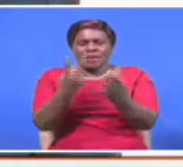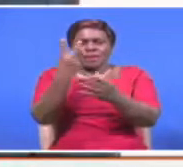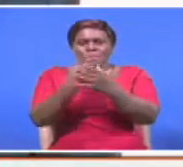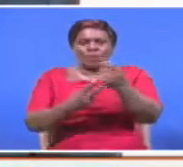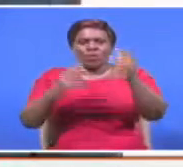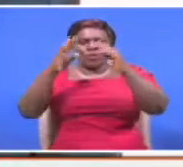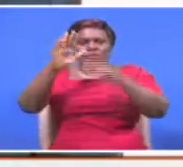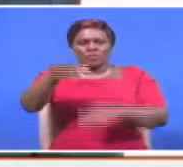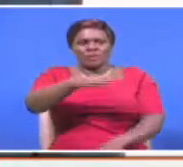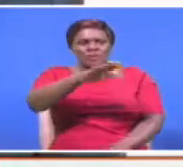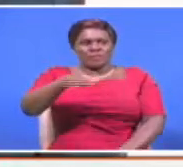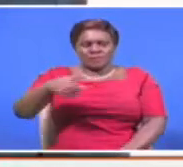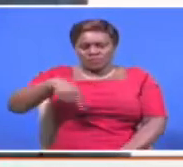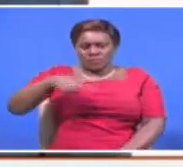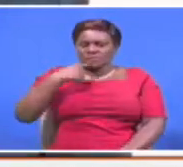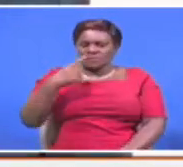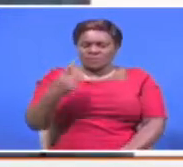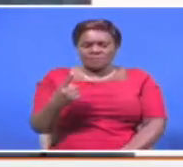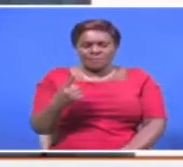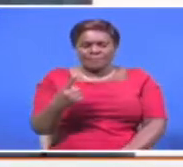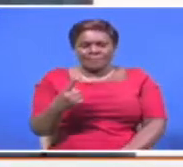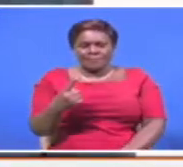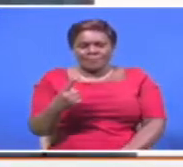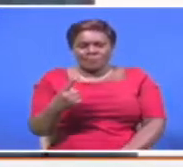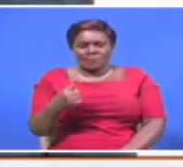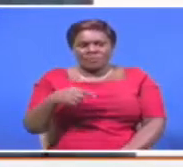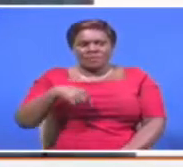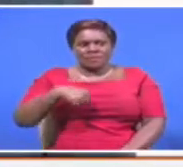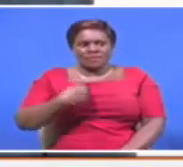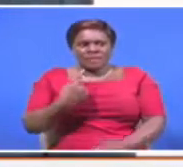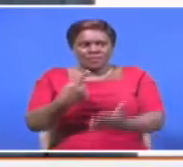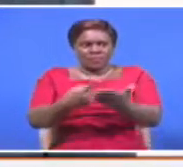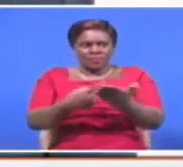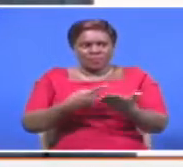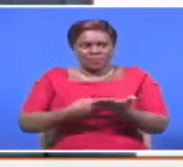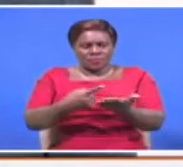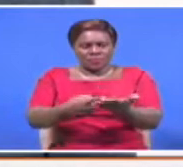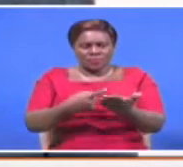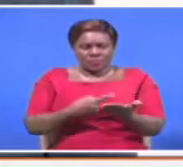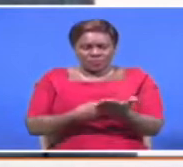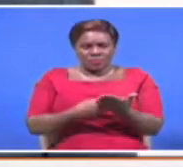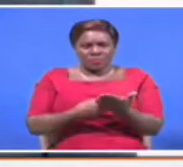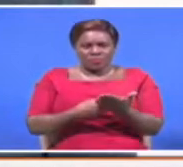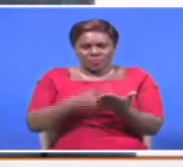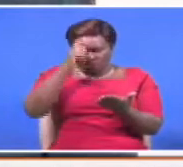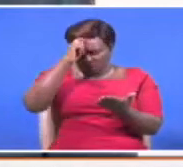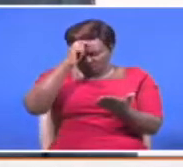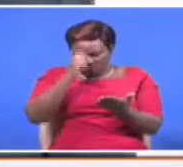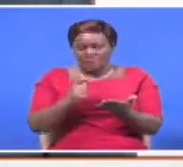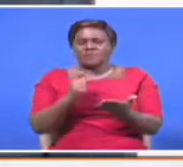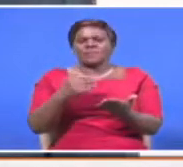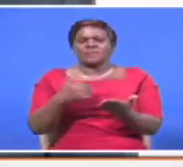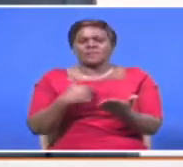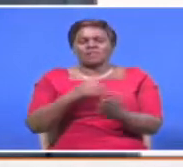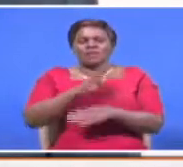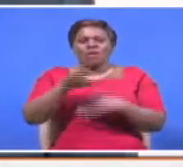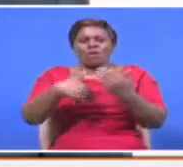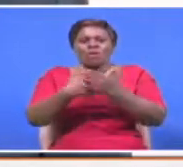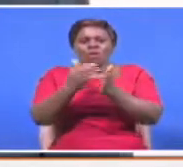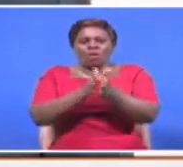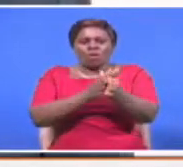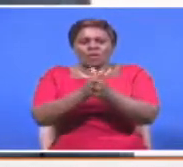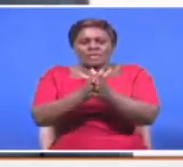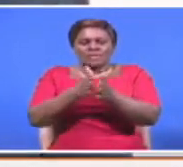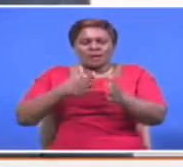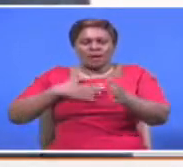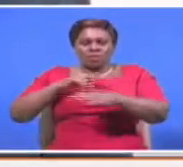houses. We have indicated also that we will be engaging on the basis of mutual respect, all in the interest of